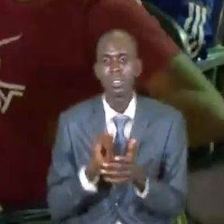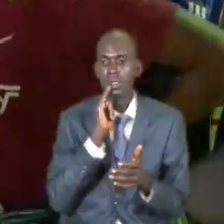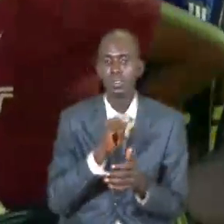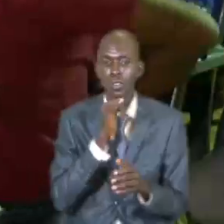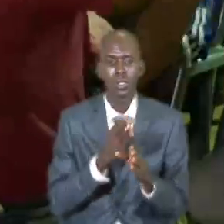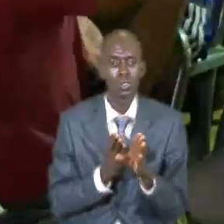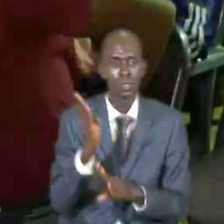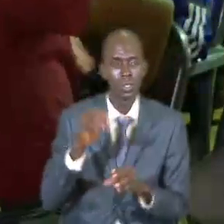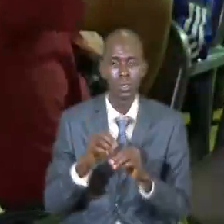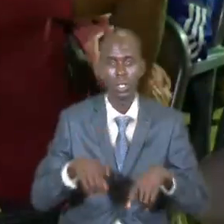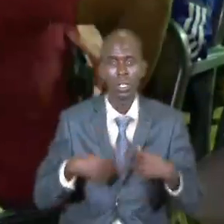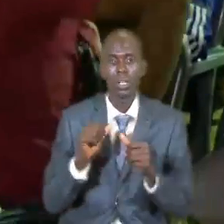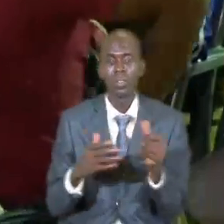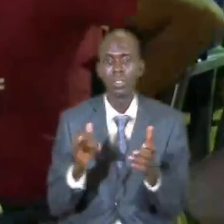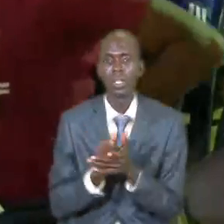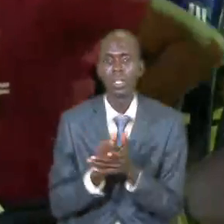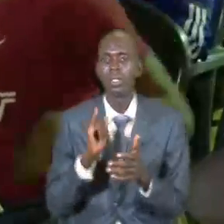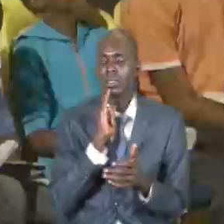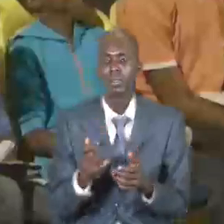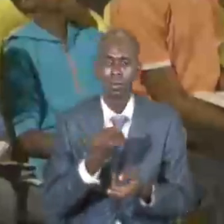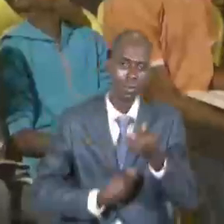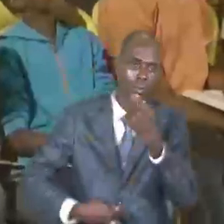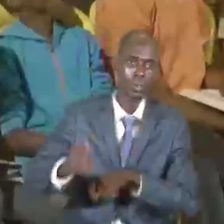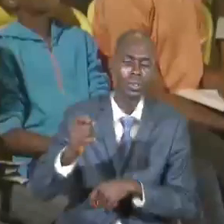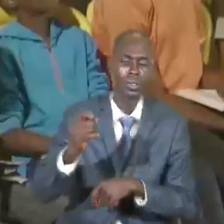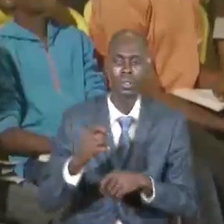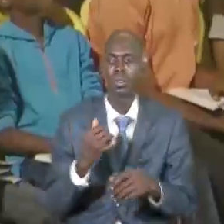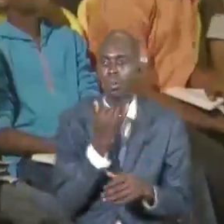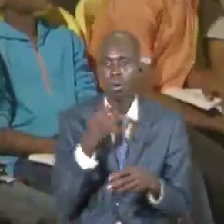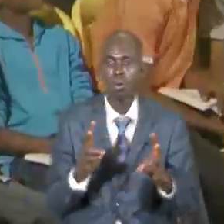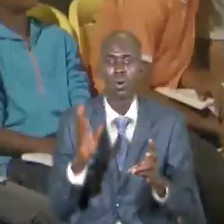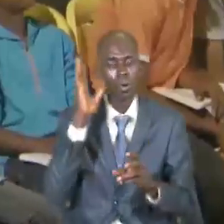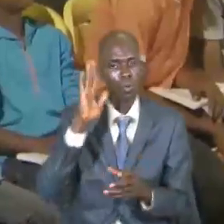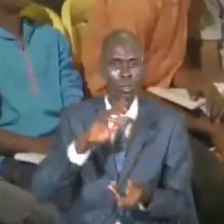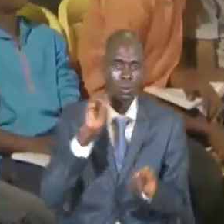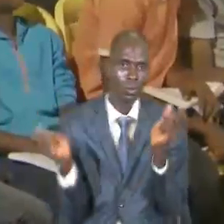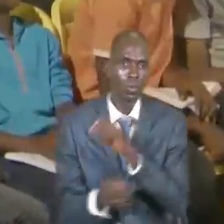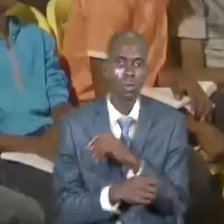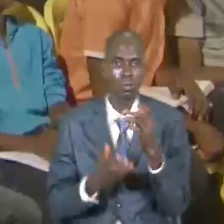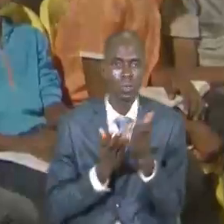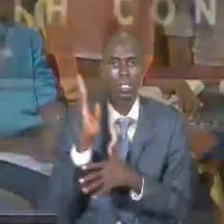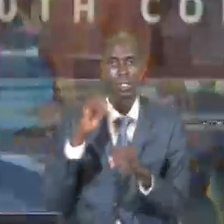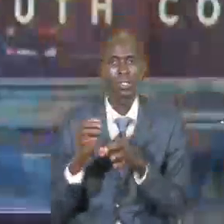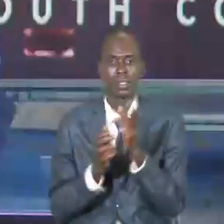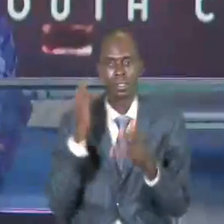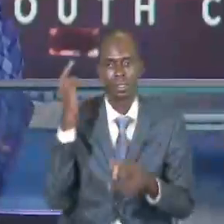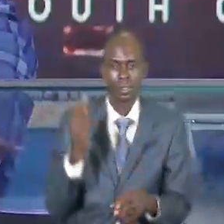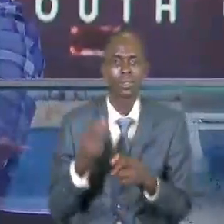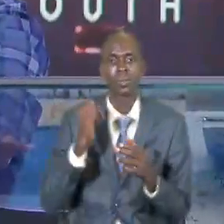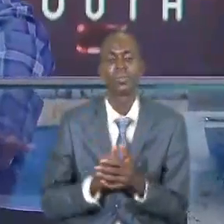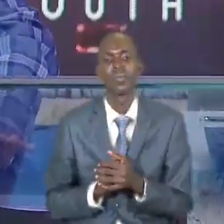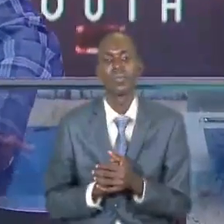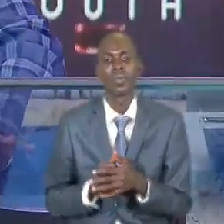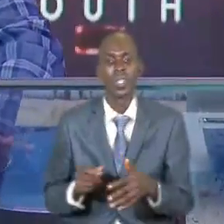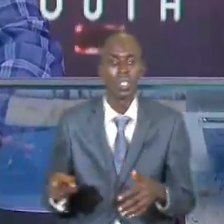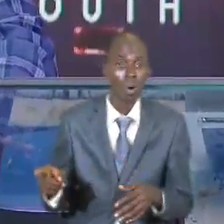down in your life, you're straightening up tonight in Jesus' name. They all had their cures